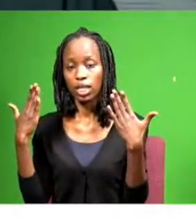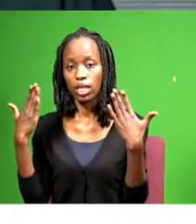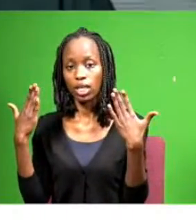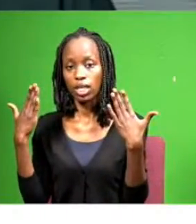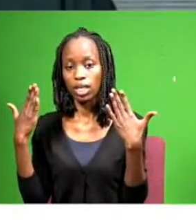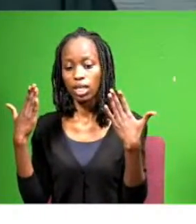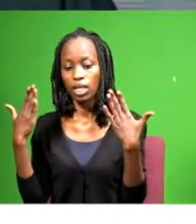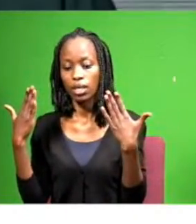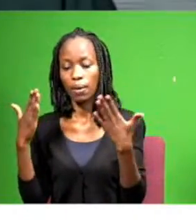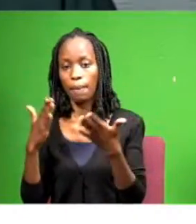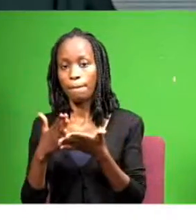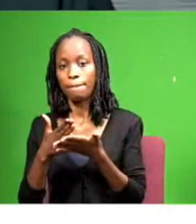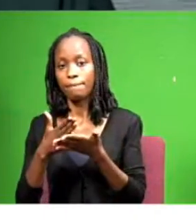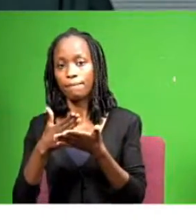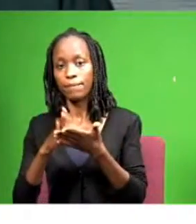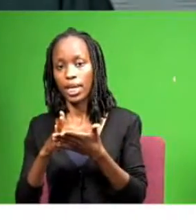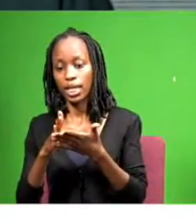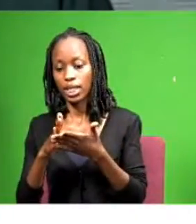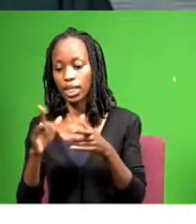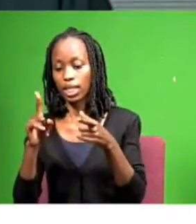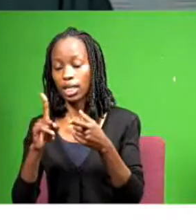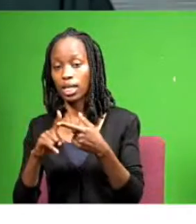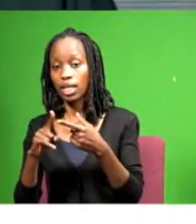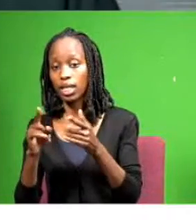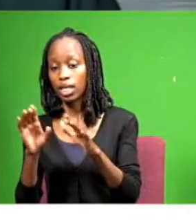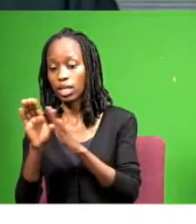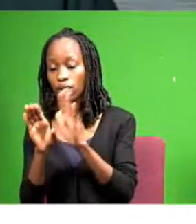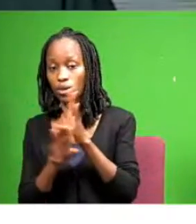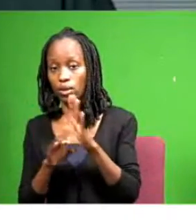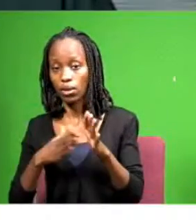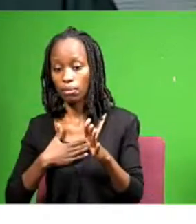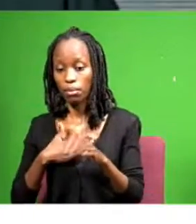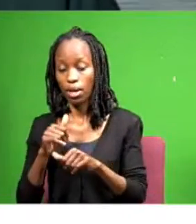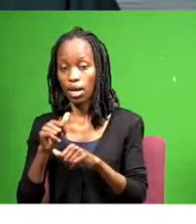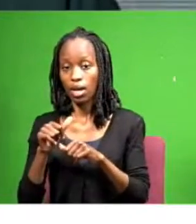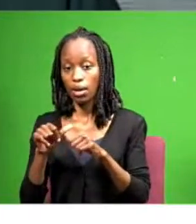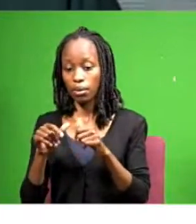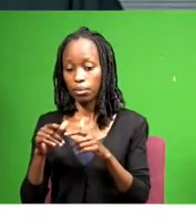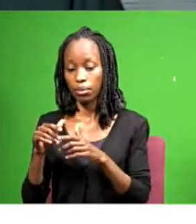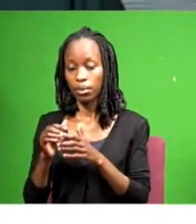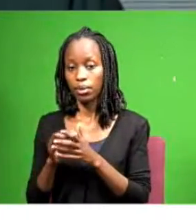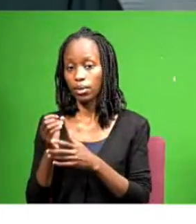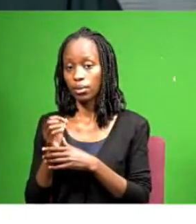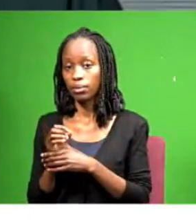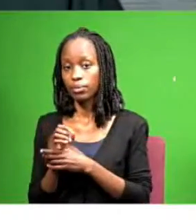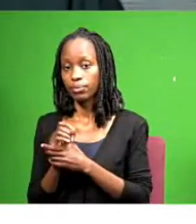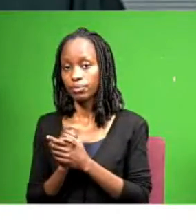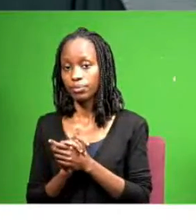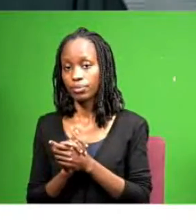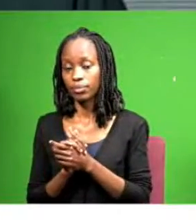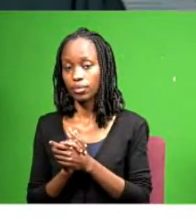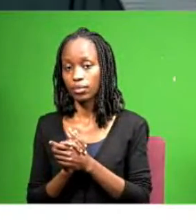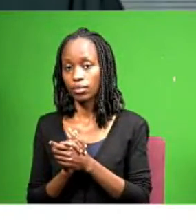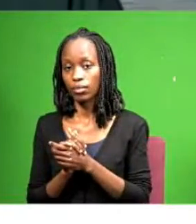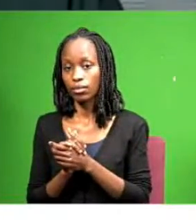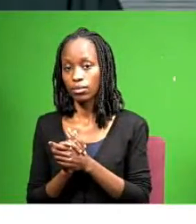Constitution. Then my own brief comments on that. A brief comment on